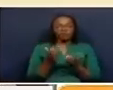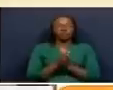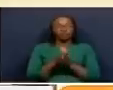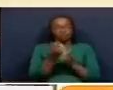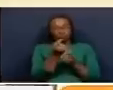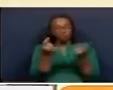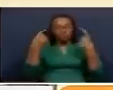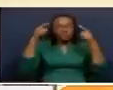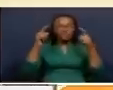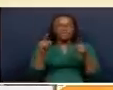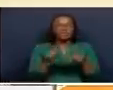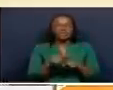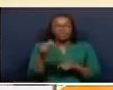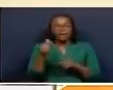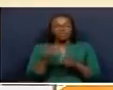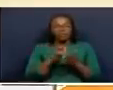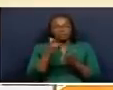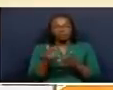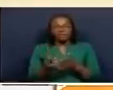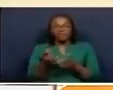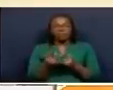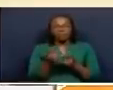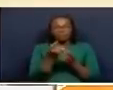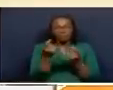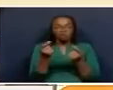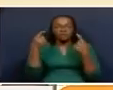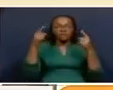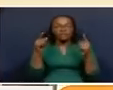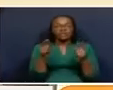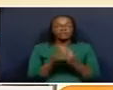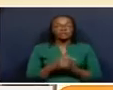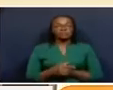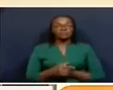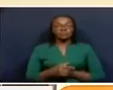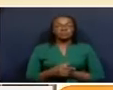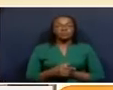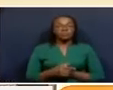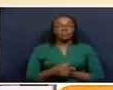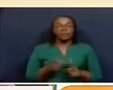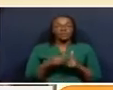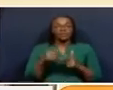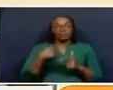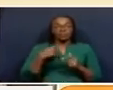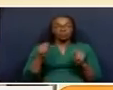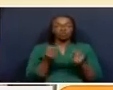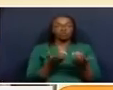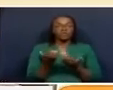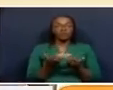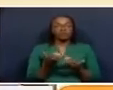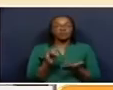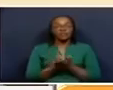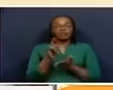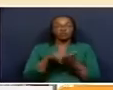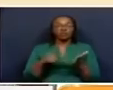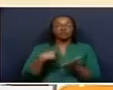some failures which he doesn't admit, but a little successes. Give me another round so that I can serve. And that is what I want to do. I